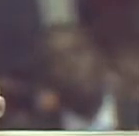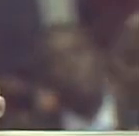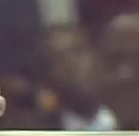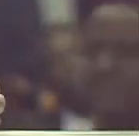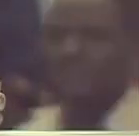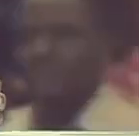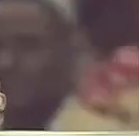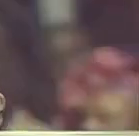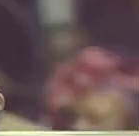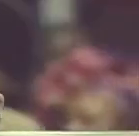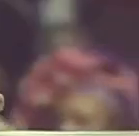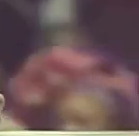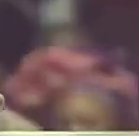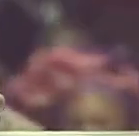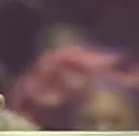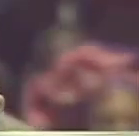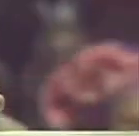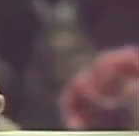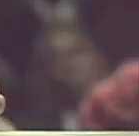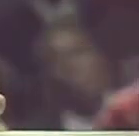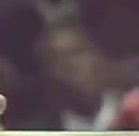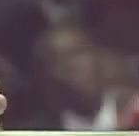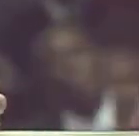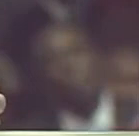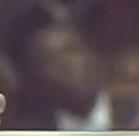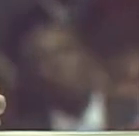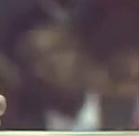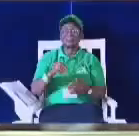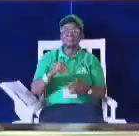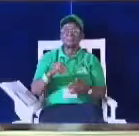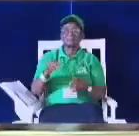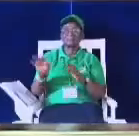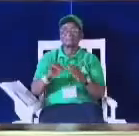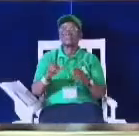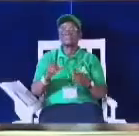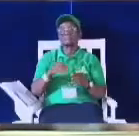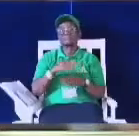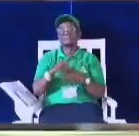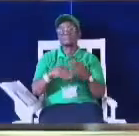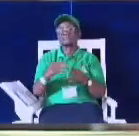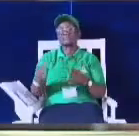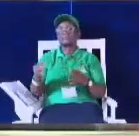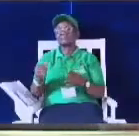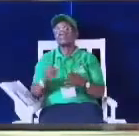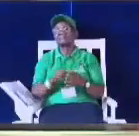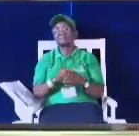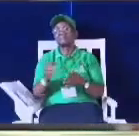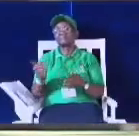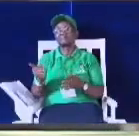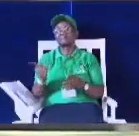praising God, by doing all those things you have never been able to do before. Just